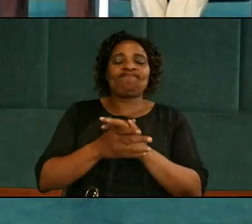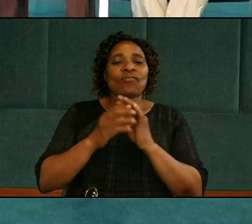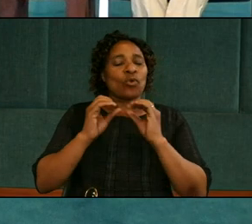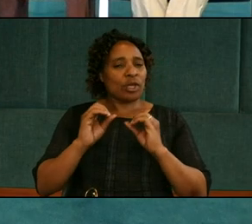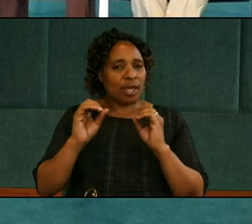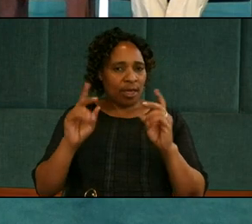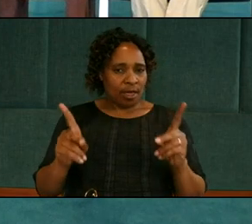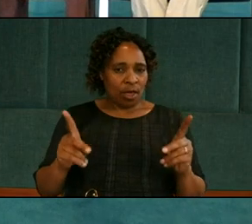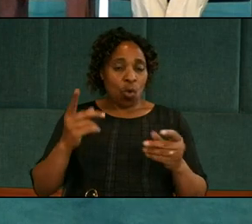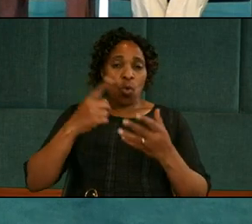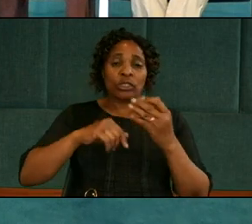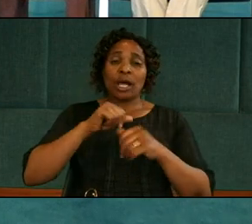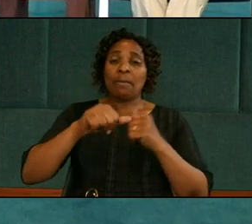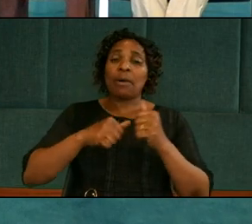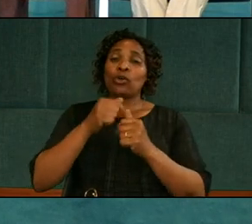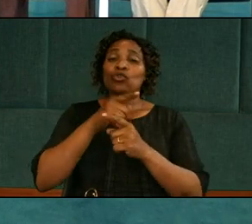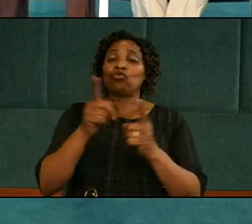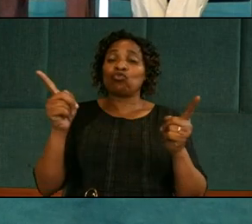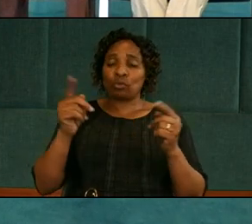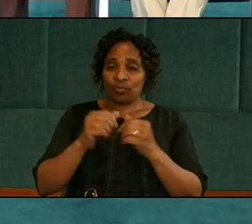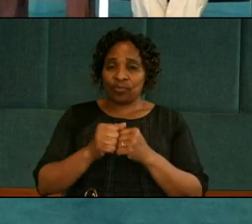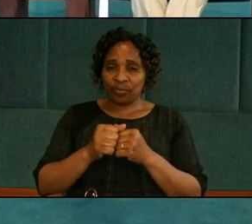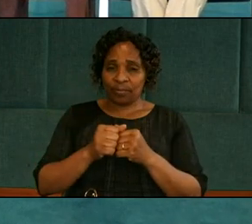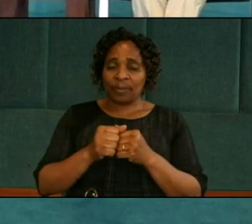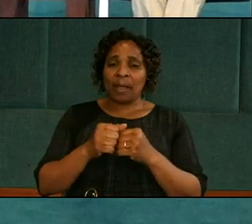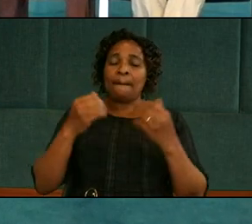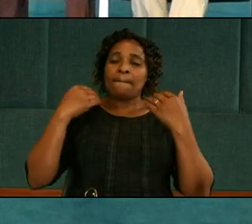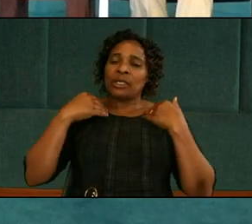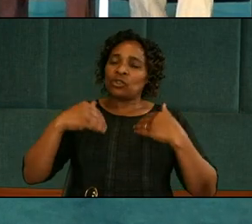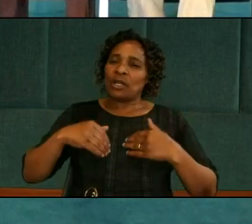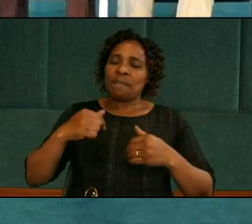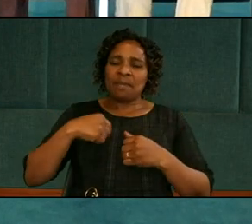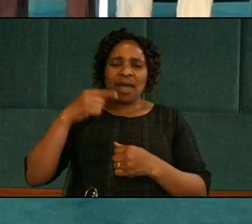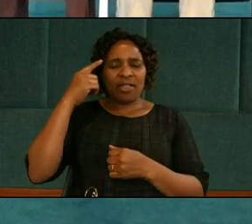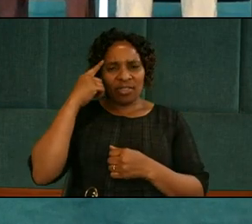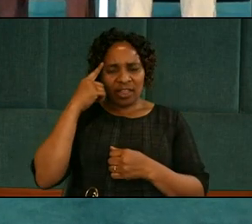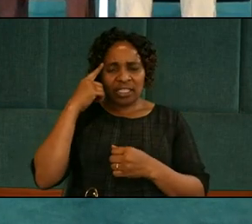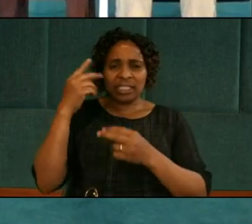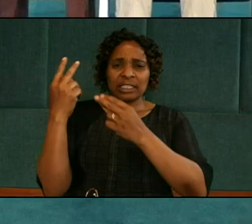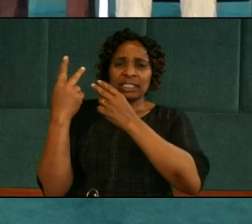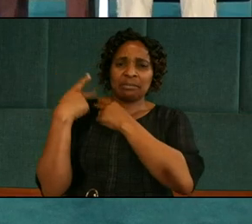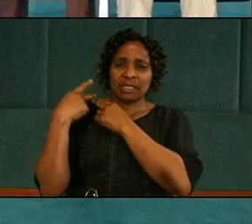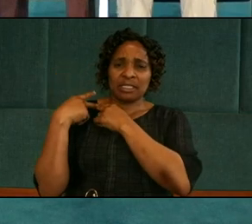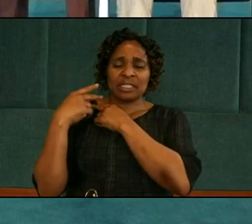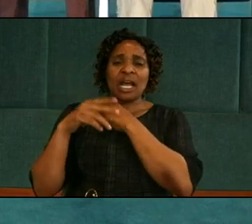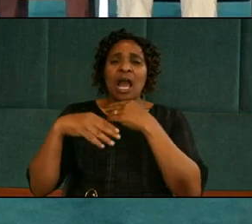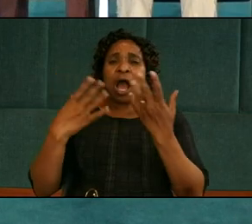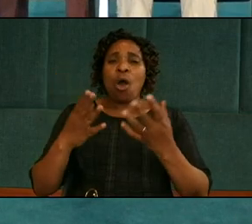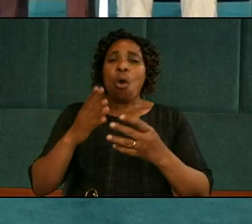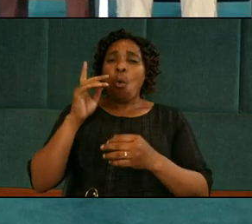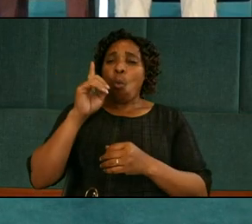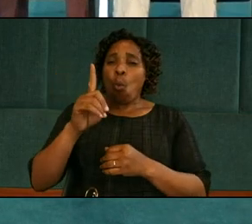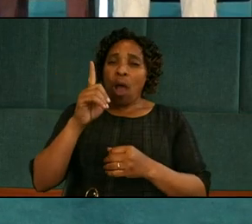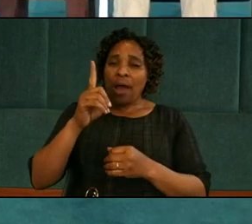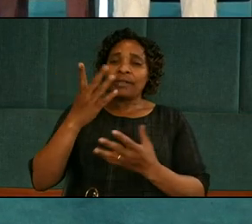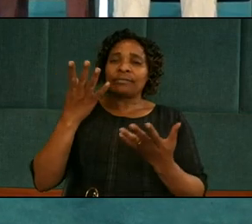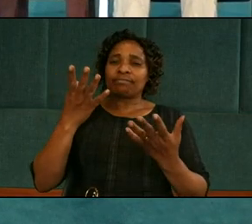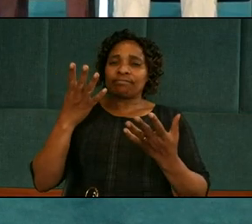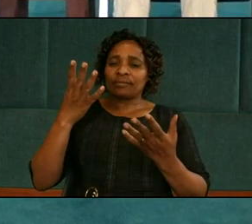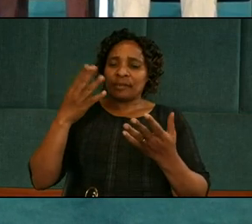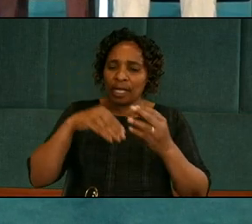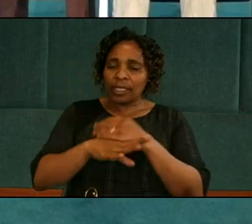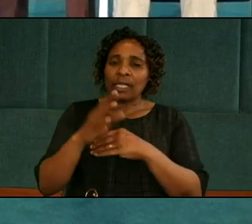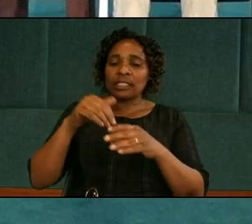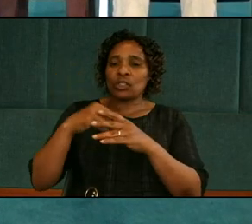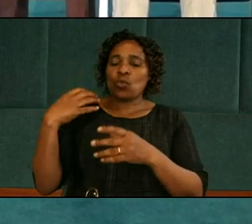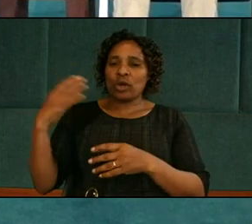All right. What about you, Leka? What do you think? Personally, I think it depends on how one got their honor and wealth. And